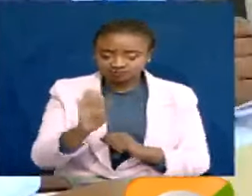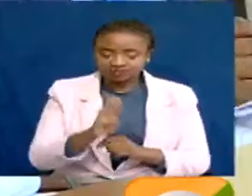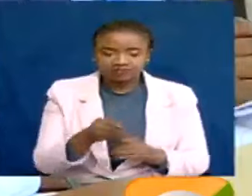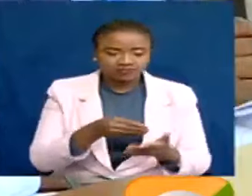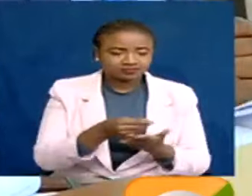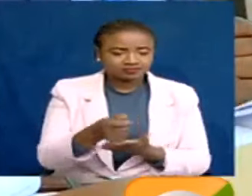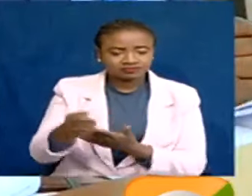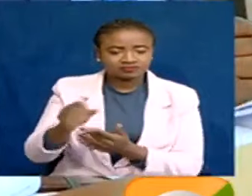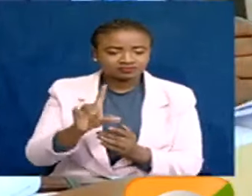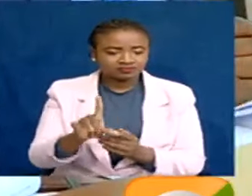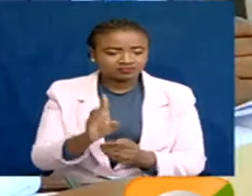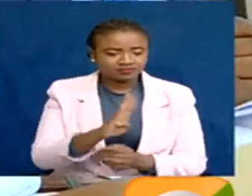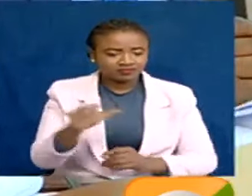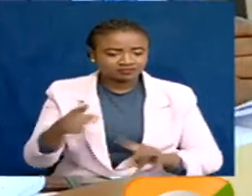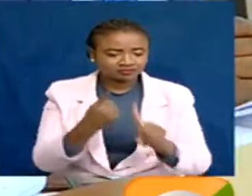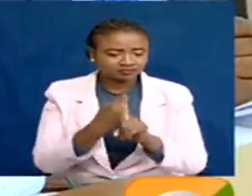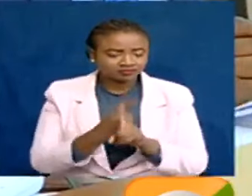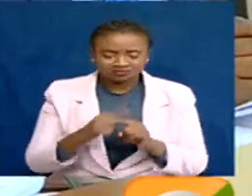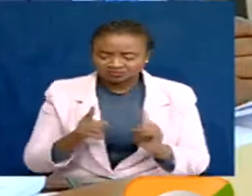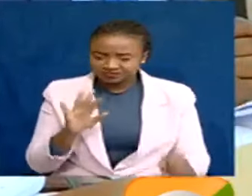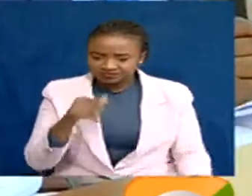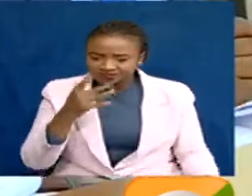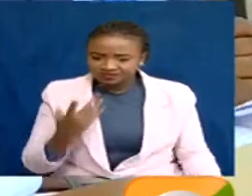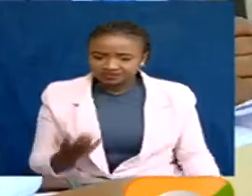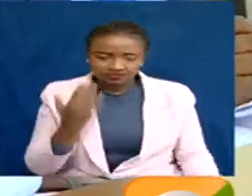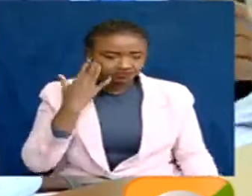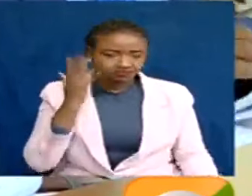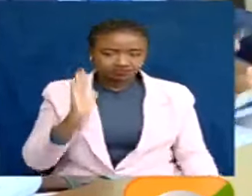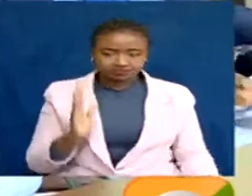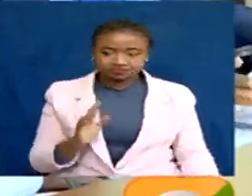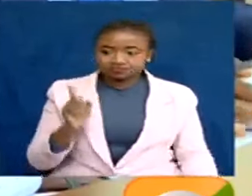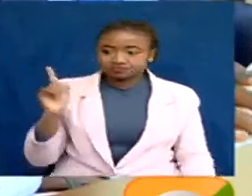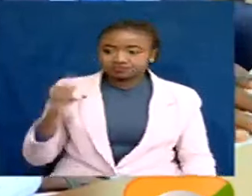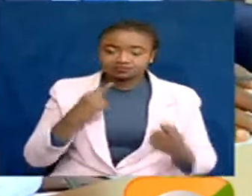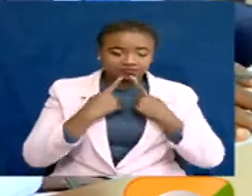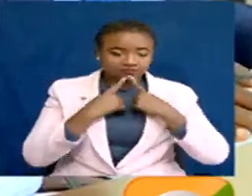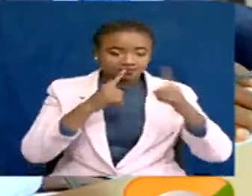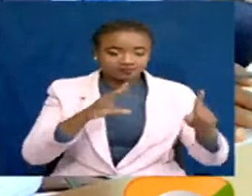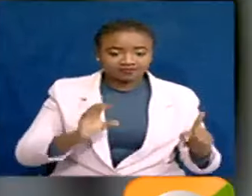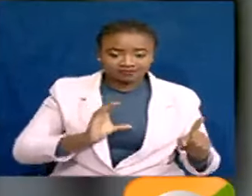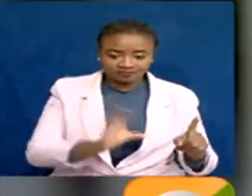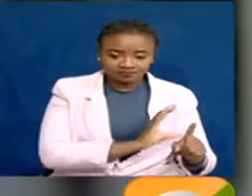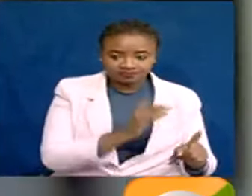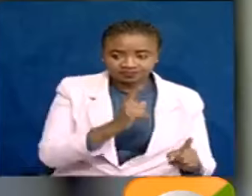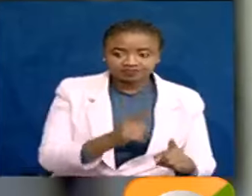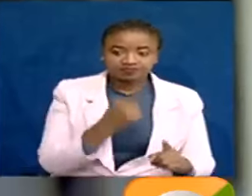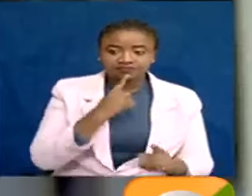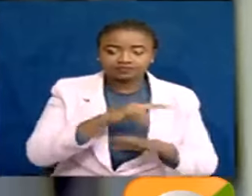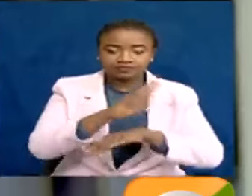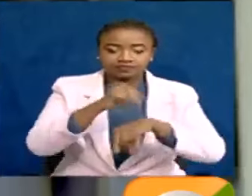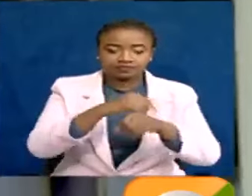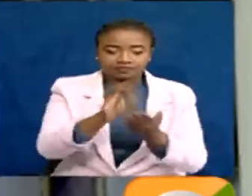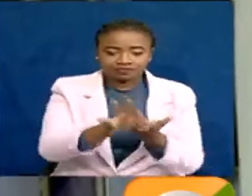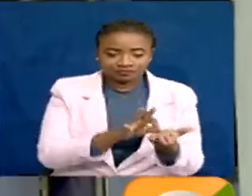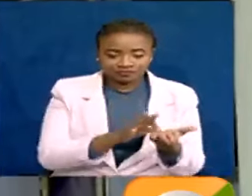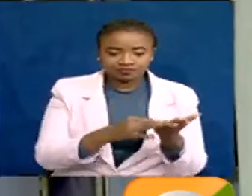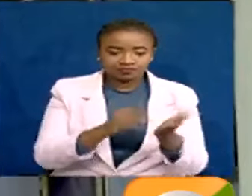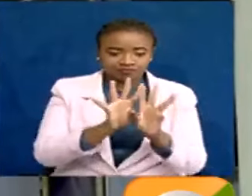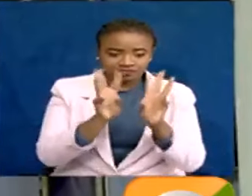repayment. The Auditor General disclosing to the National Assembly Public Debt and Privatization Committee of the National Treasury's variance